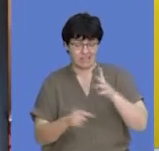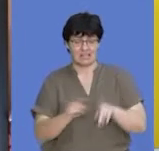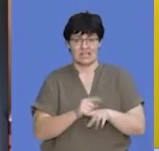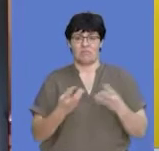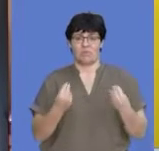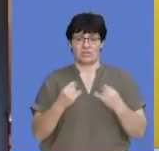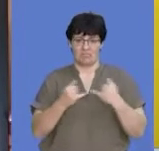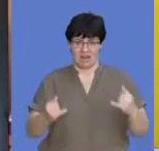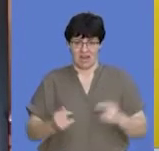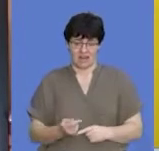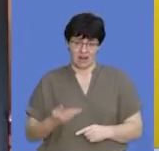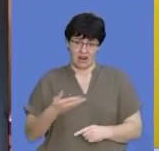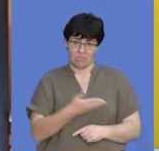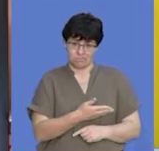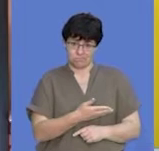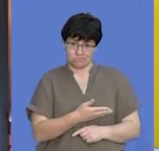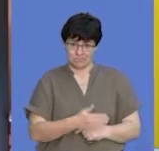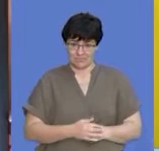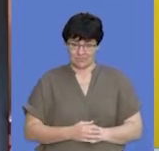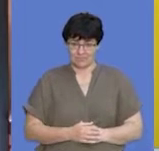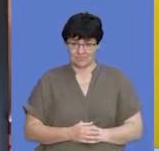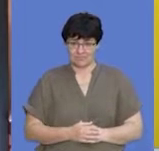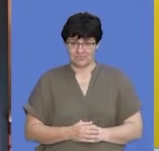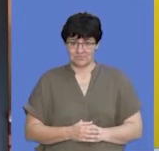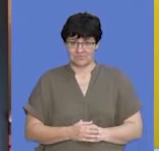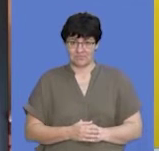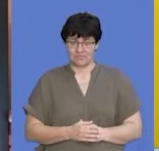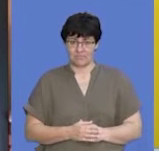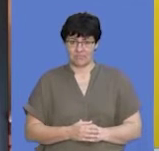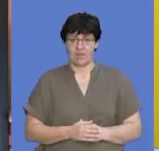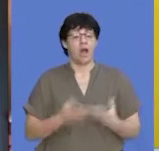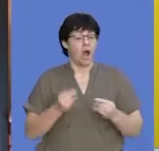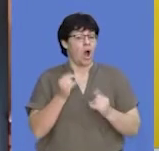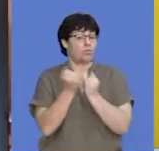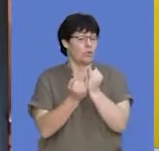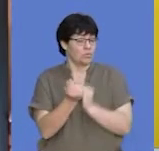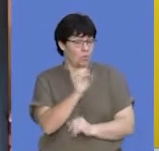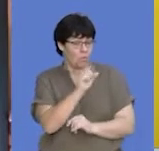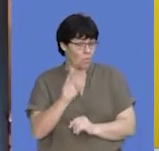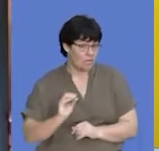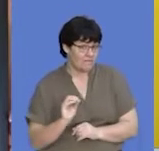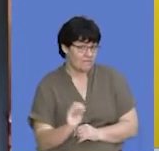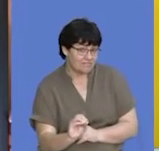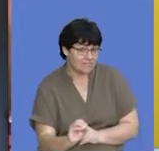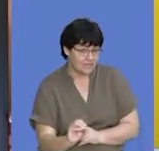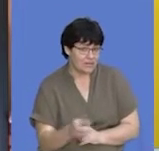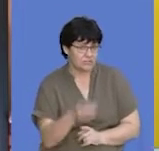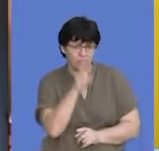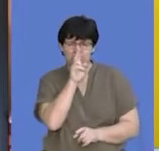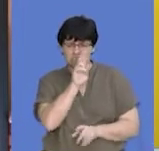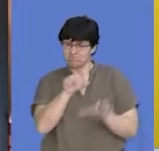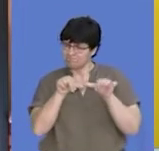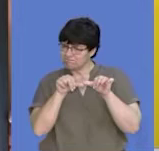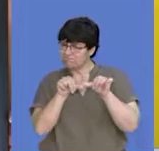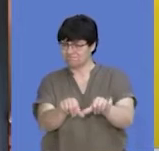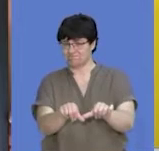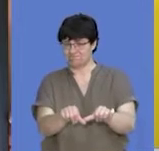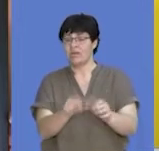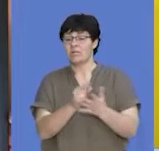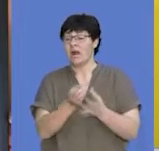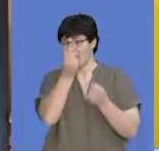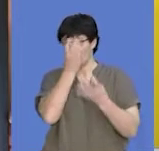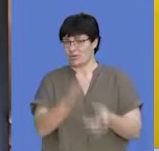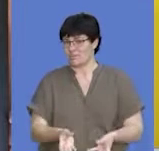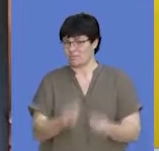WhatsApp line. All of the details are on the screen. We've got a cool competition going on for you guys, so please stay tuned to get all of